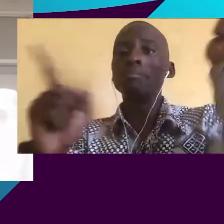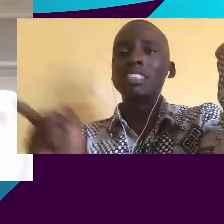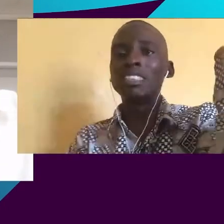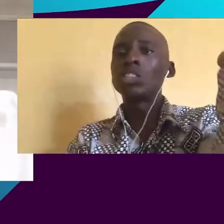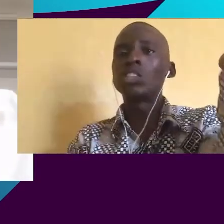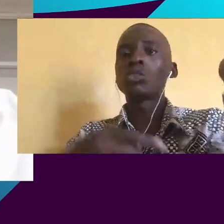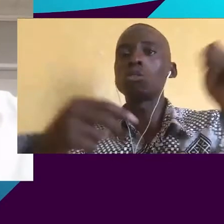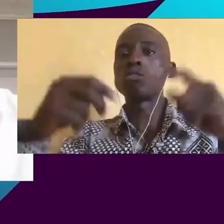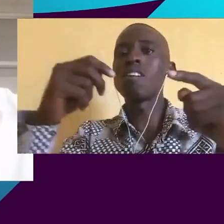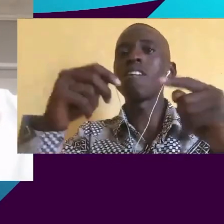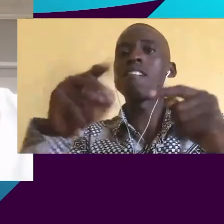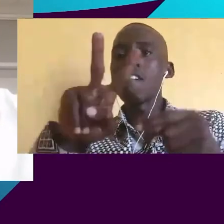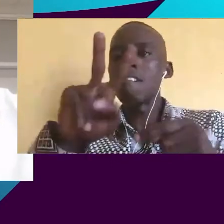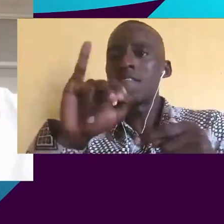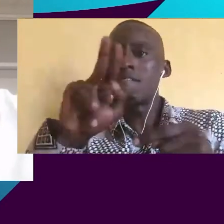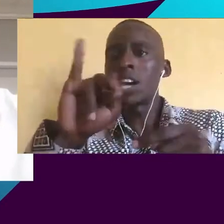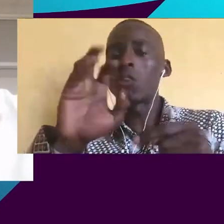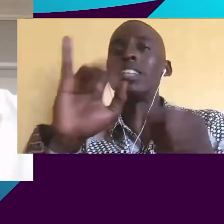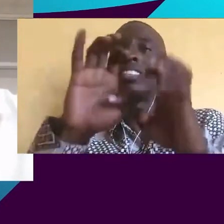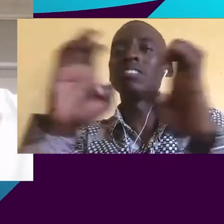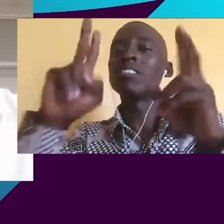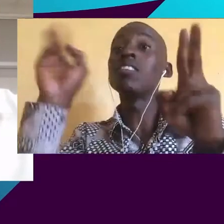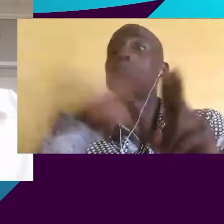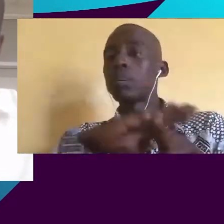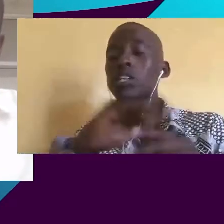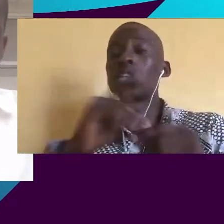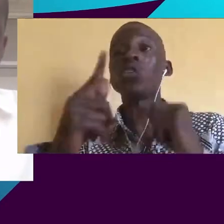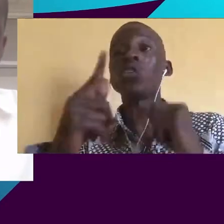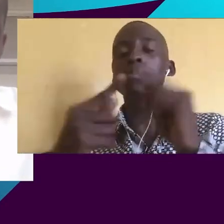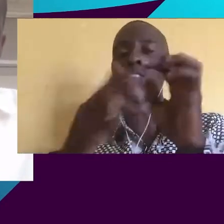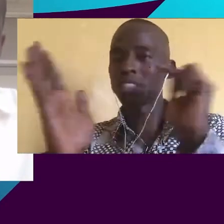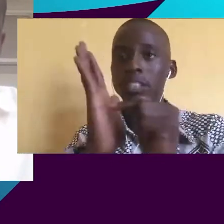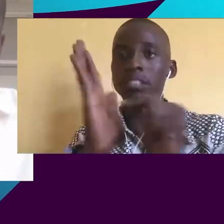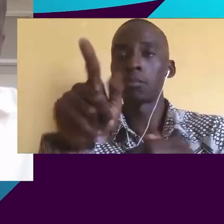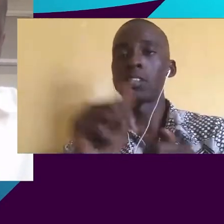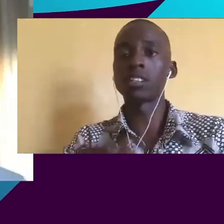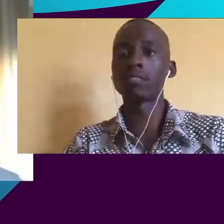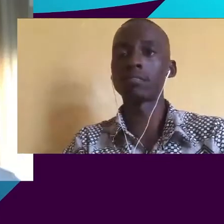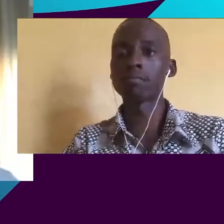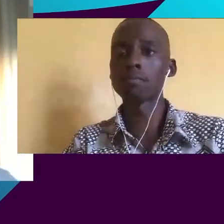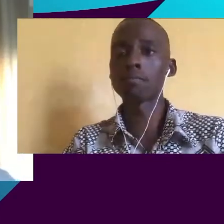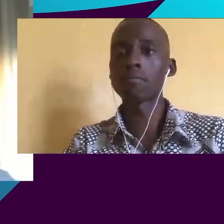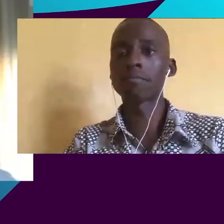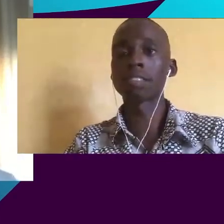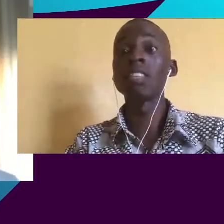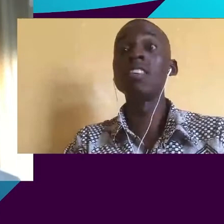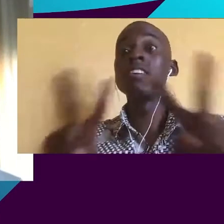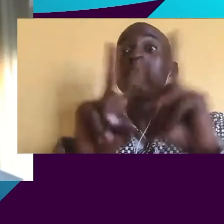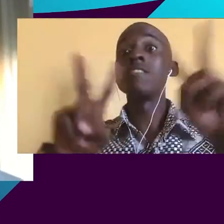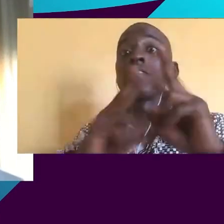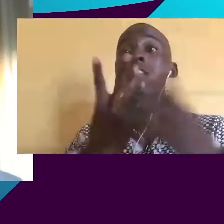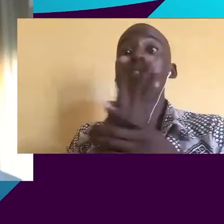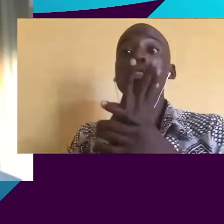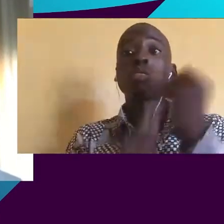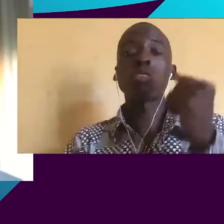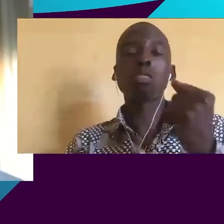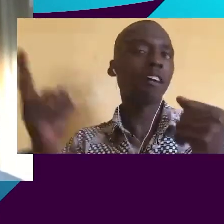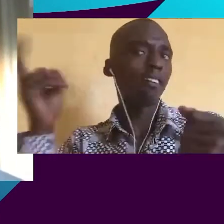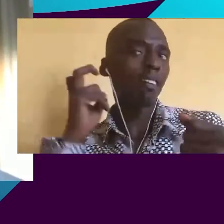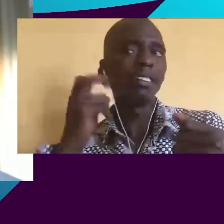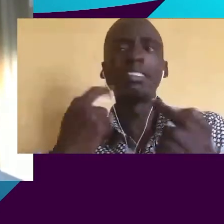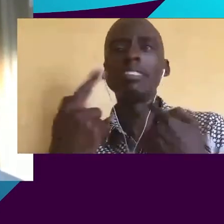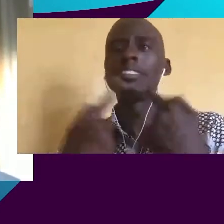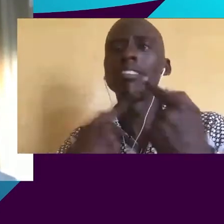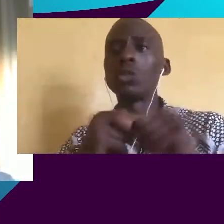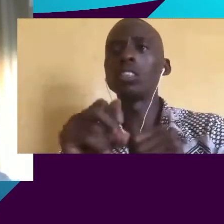Lydia was very passionate when she spoke about it. And it is very unfortunate. I heard she said she was a victim, of which